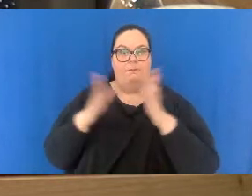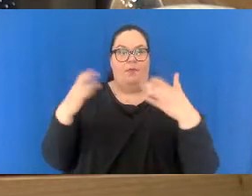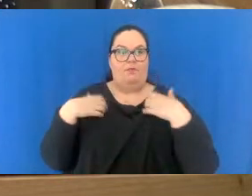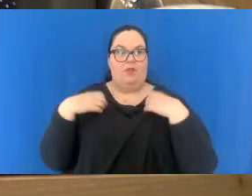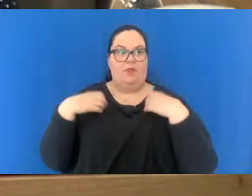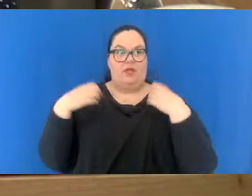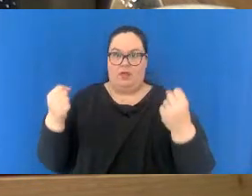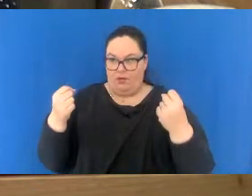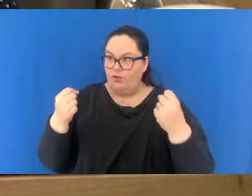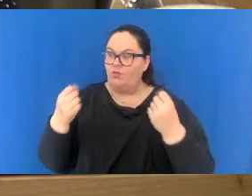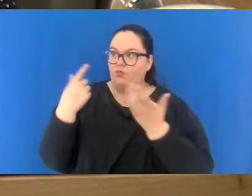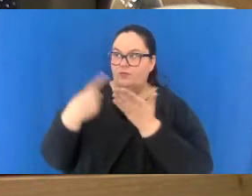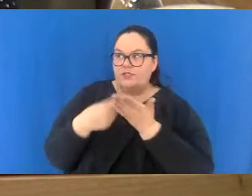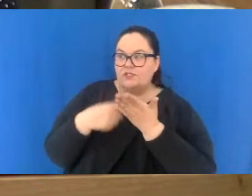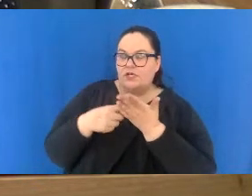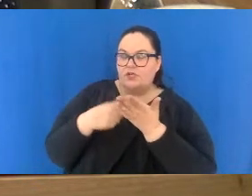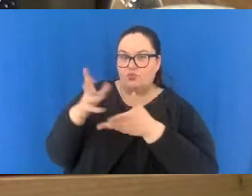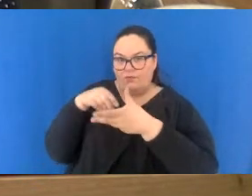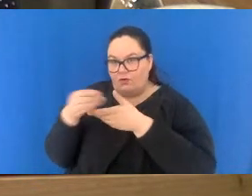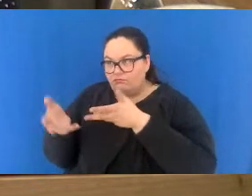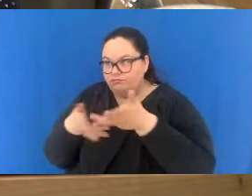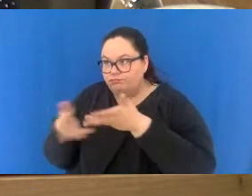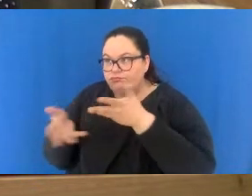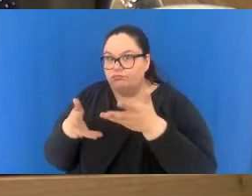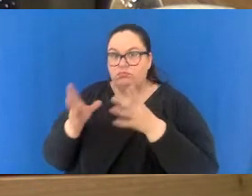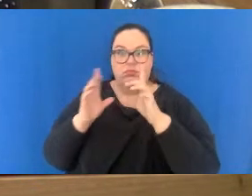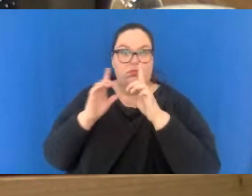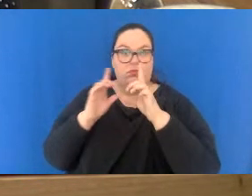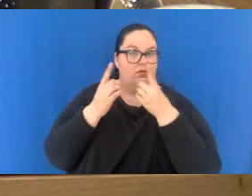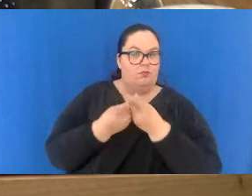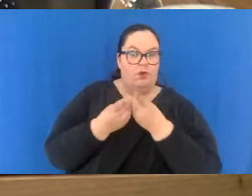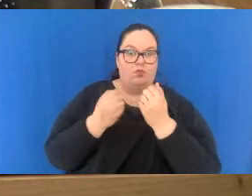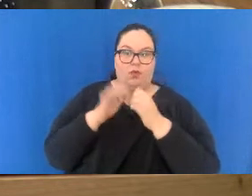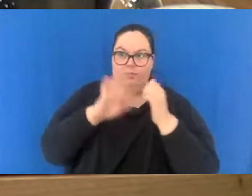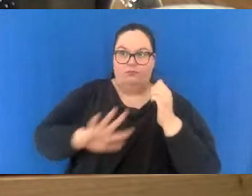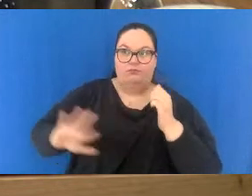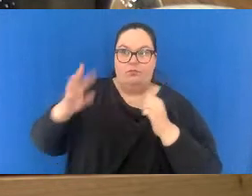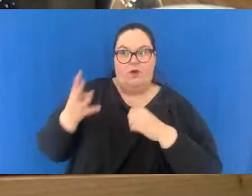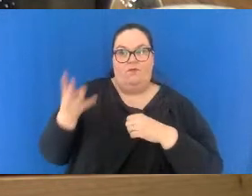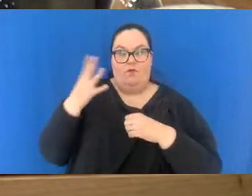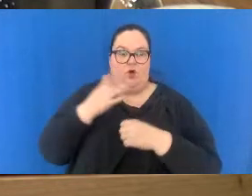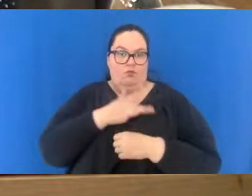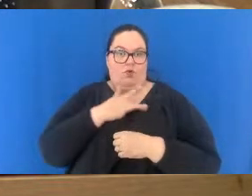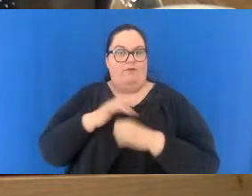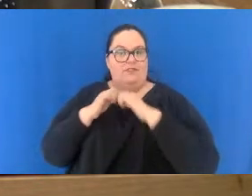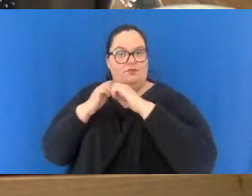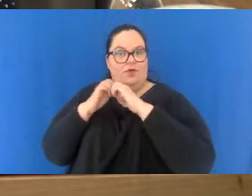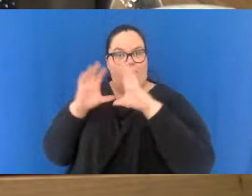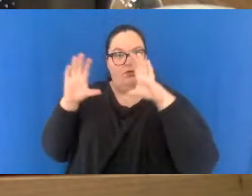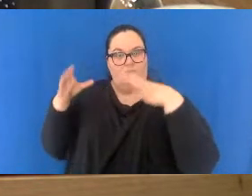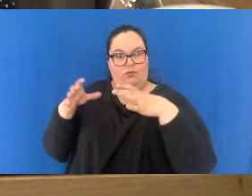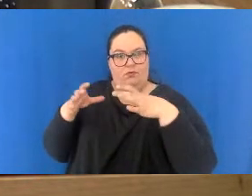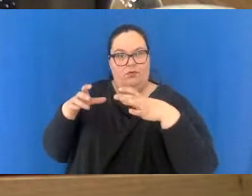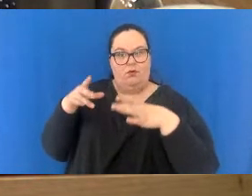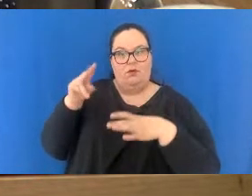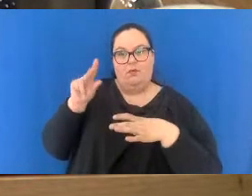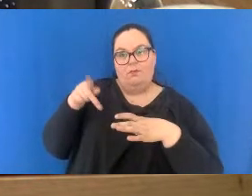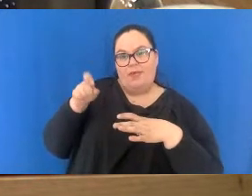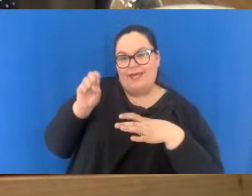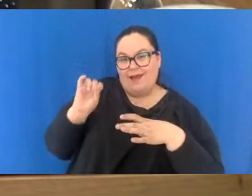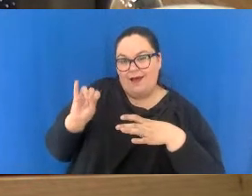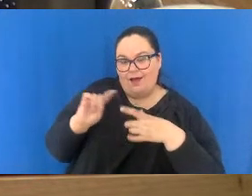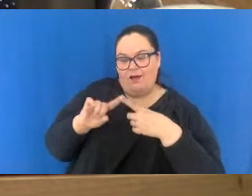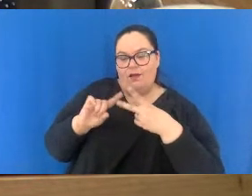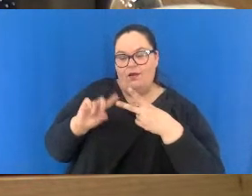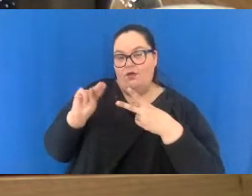and our departments are working with our counterparts in Nova Scotia, PEI, and Newfoundland. And so I think